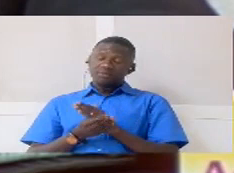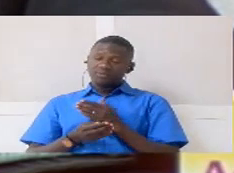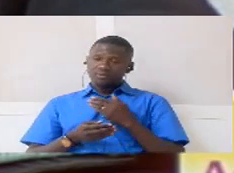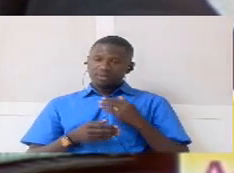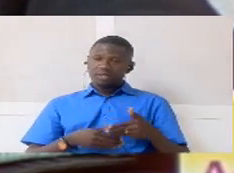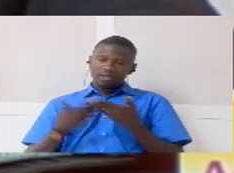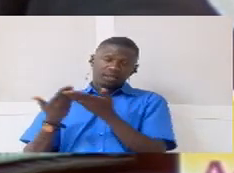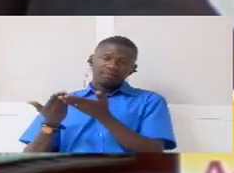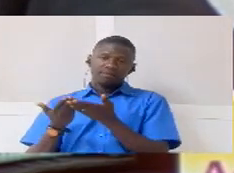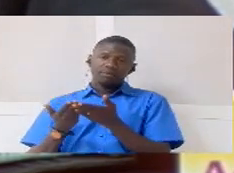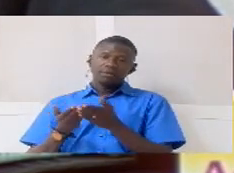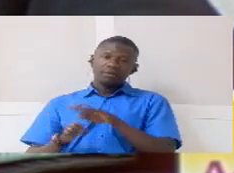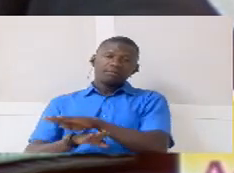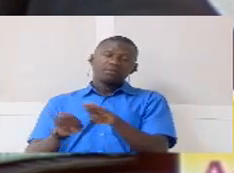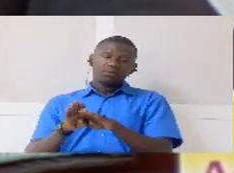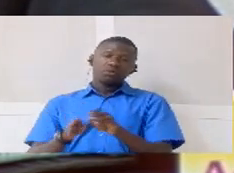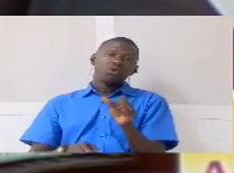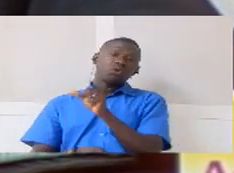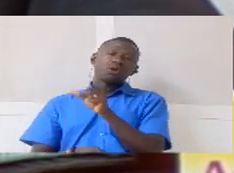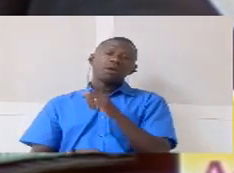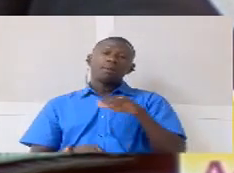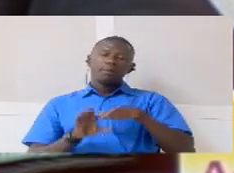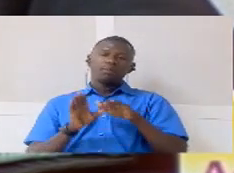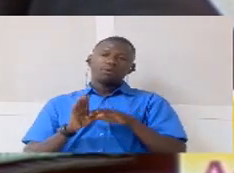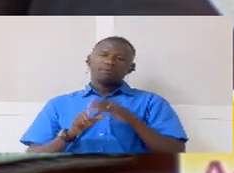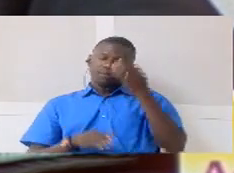you if you were around in mile two,